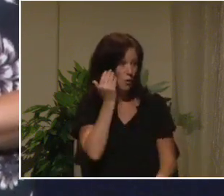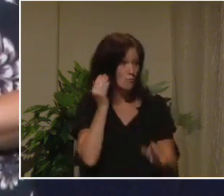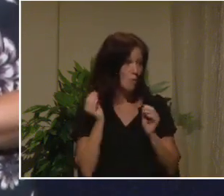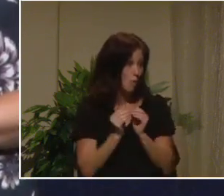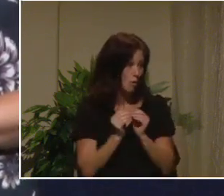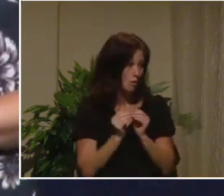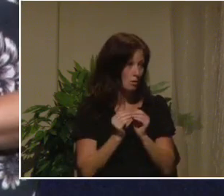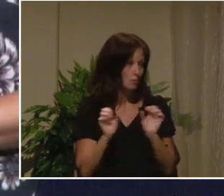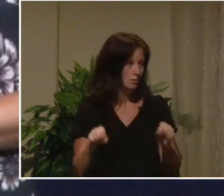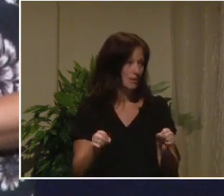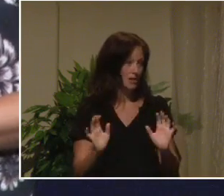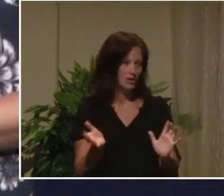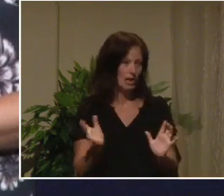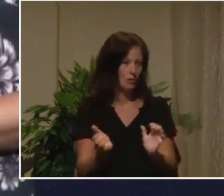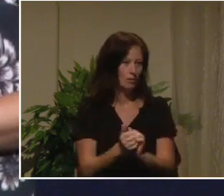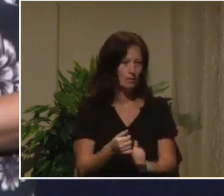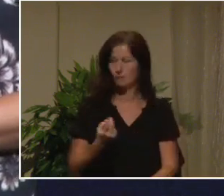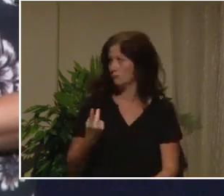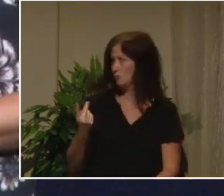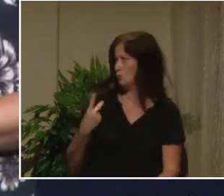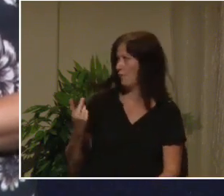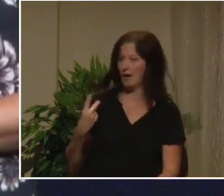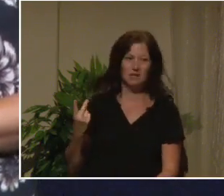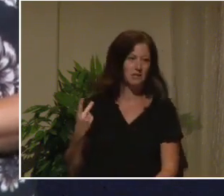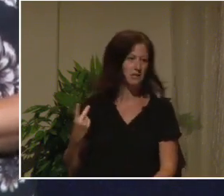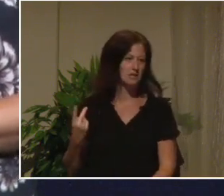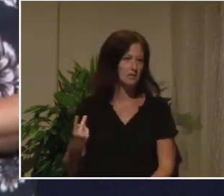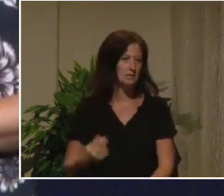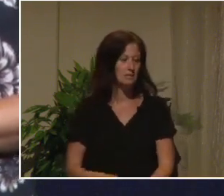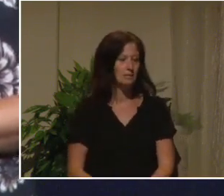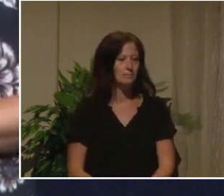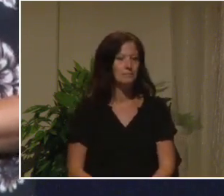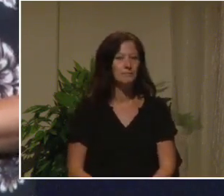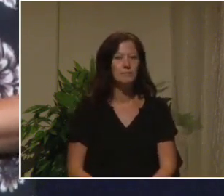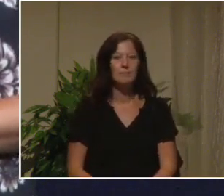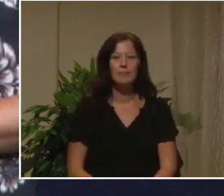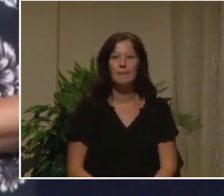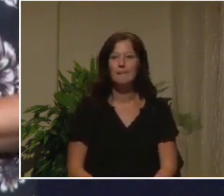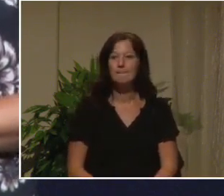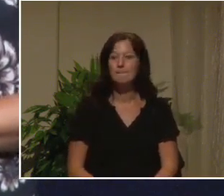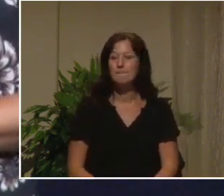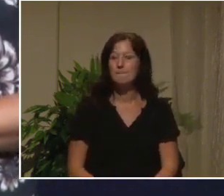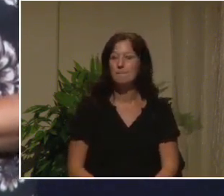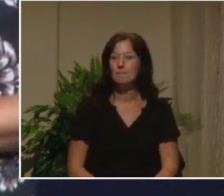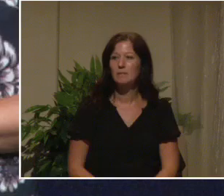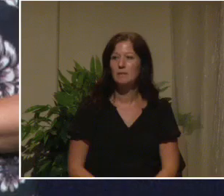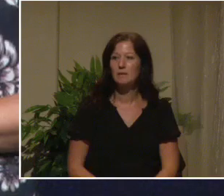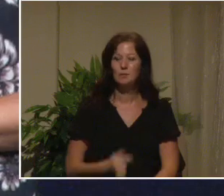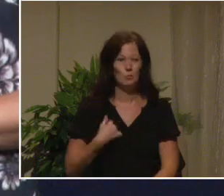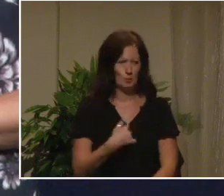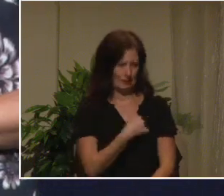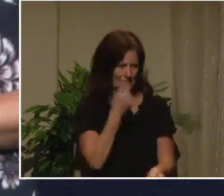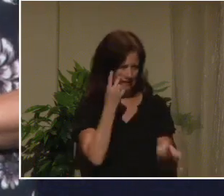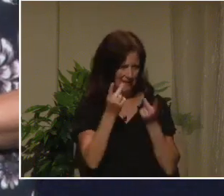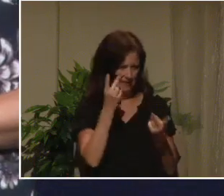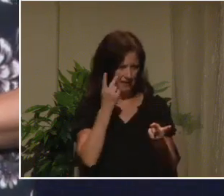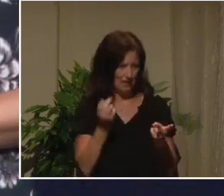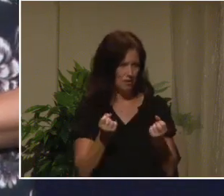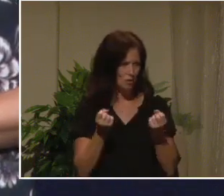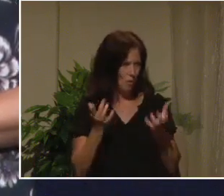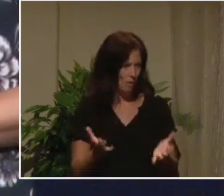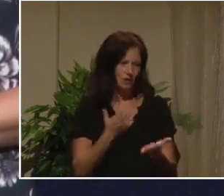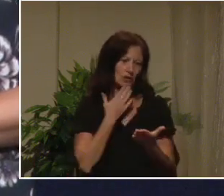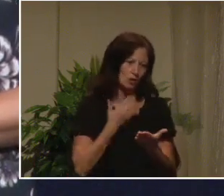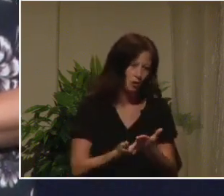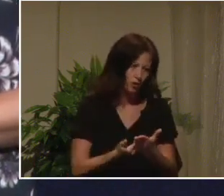or Mike or Janet Steiginga. On another note, we've just seen so much good come